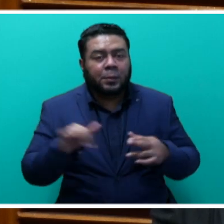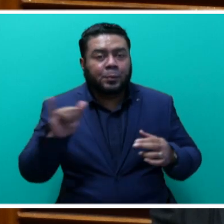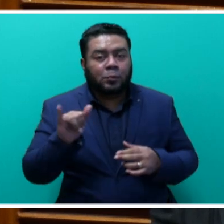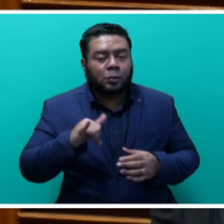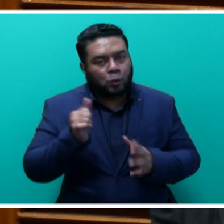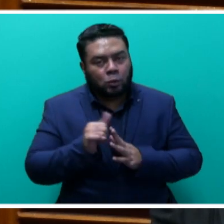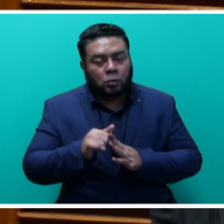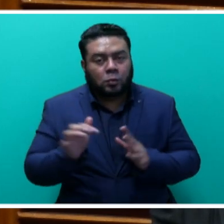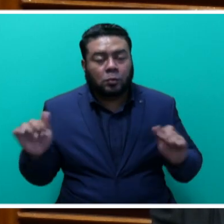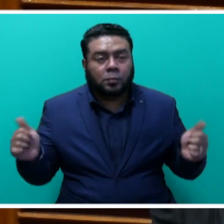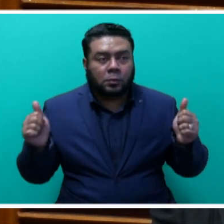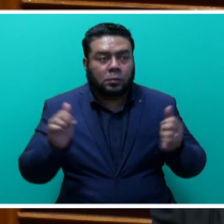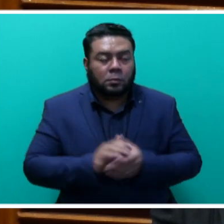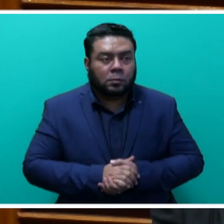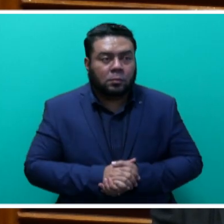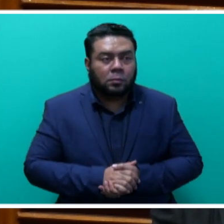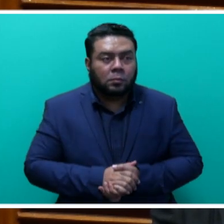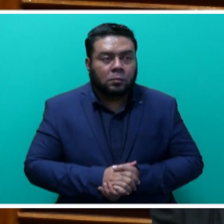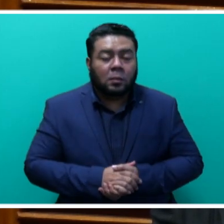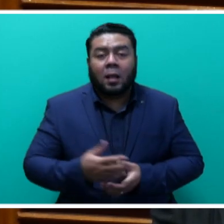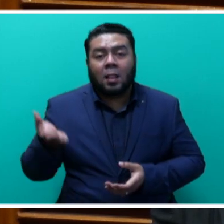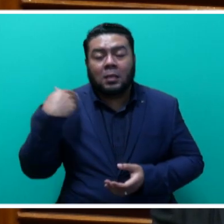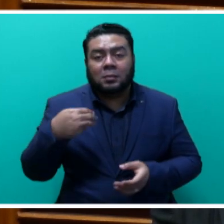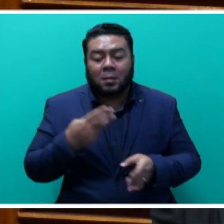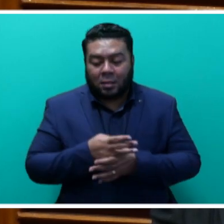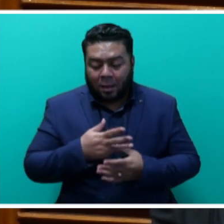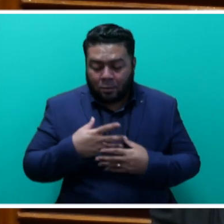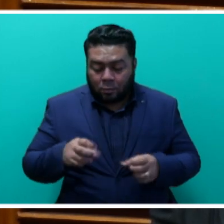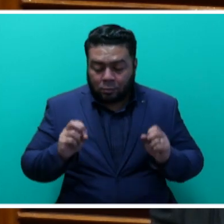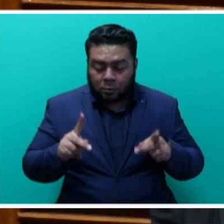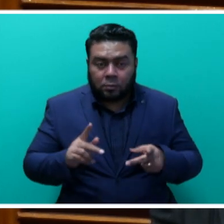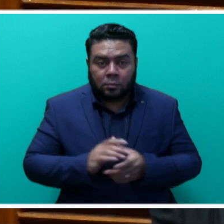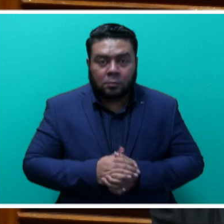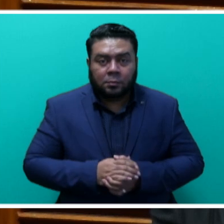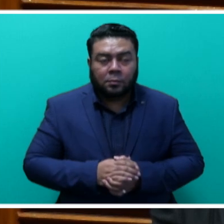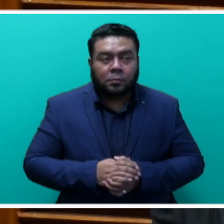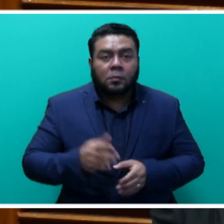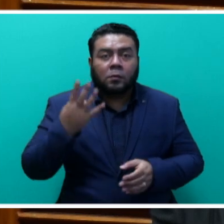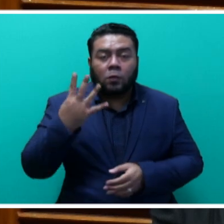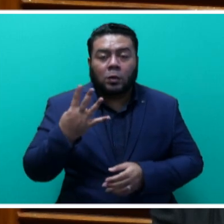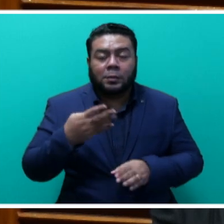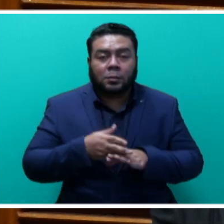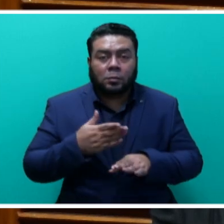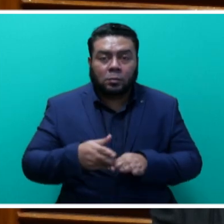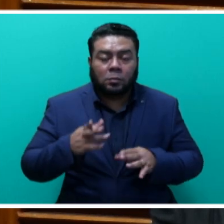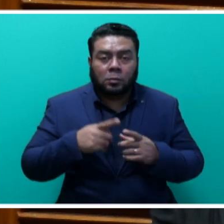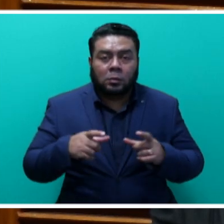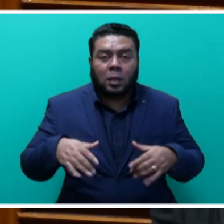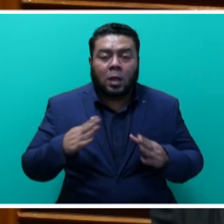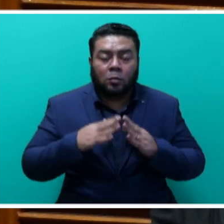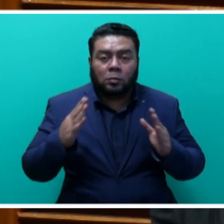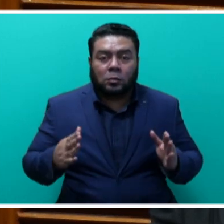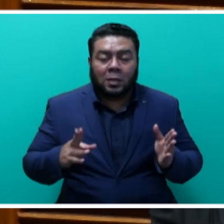completed. Mr. Speaker, sir, last month I had the opportunity to witness the commissioning of 4 newly constructed houses in the village